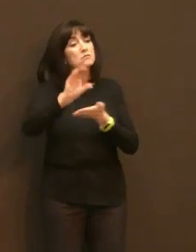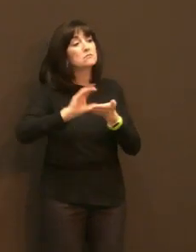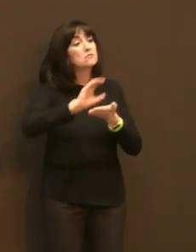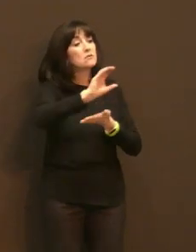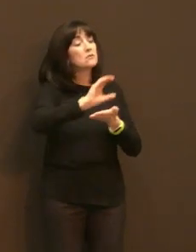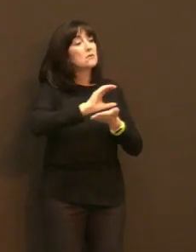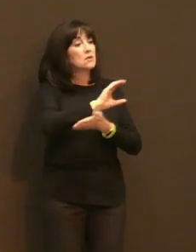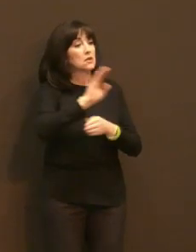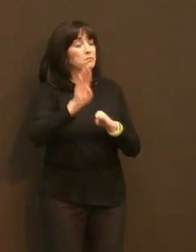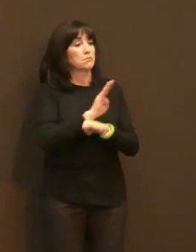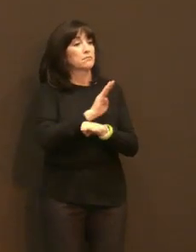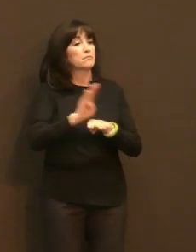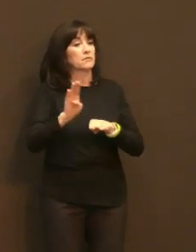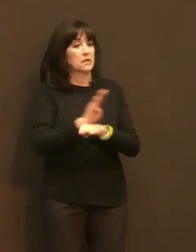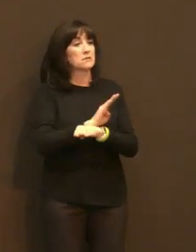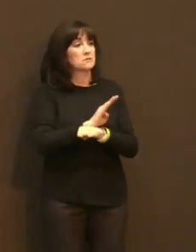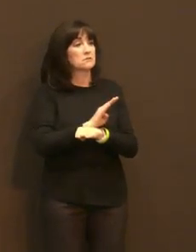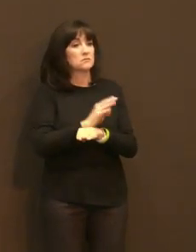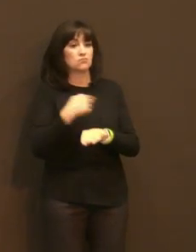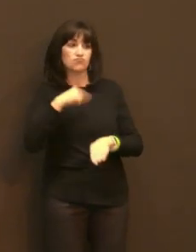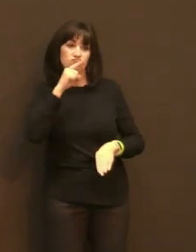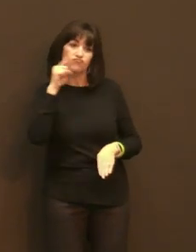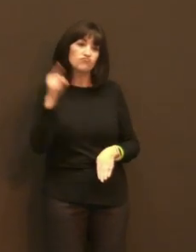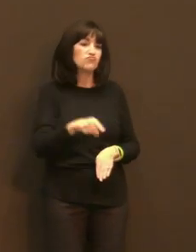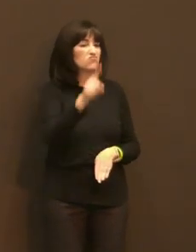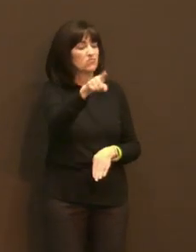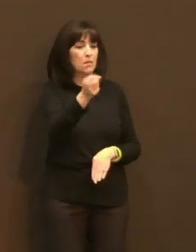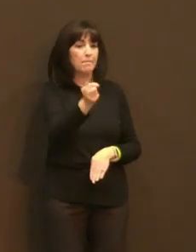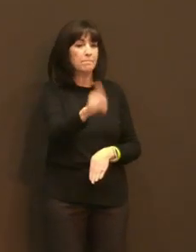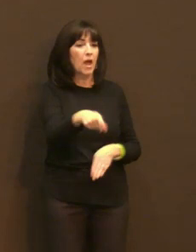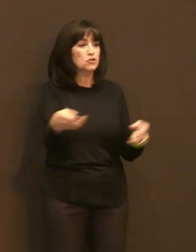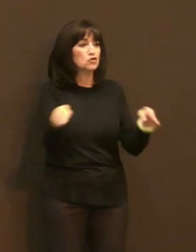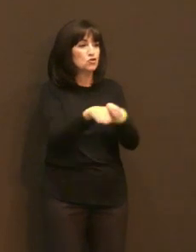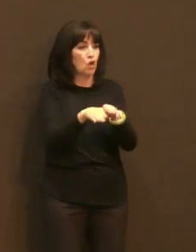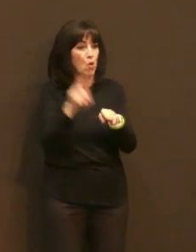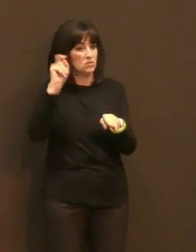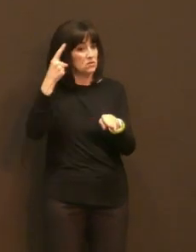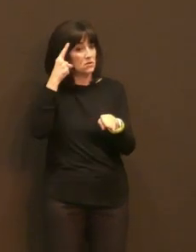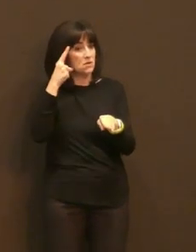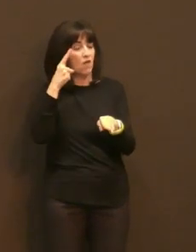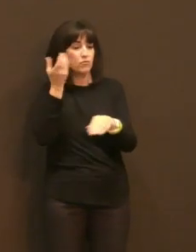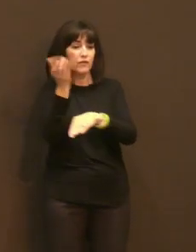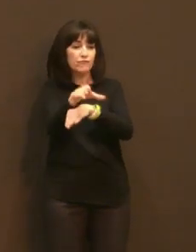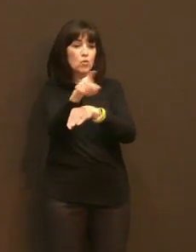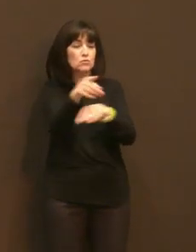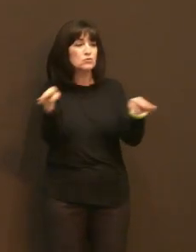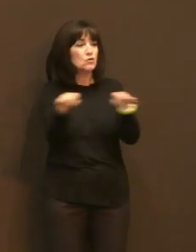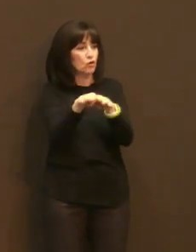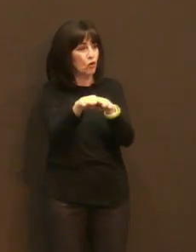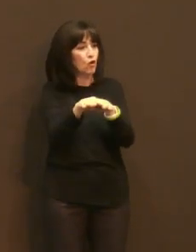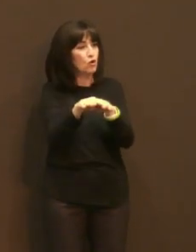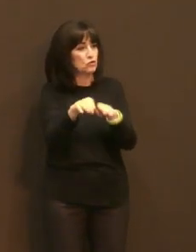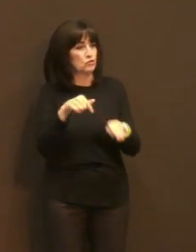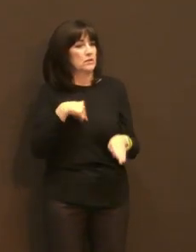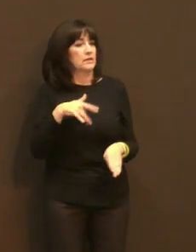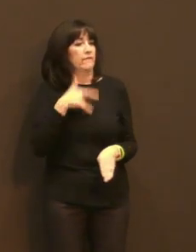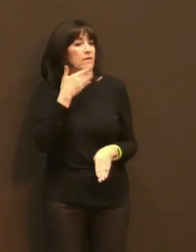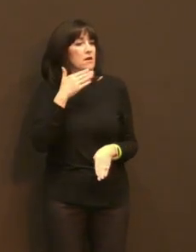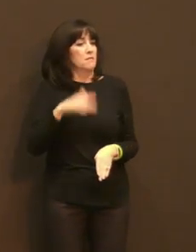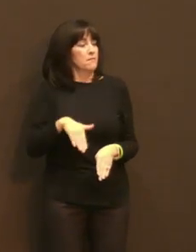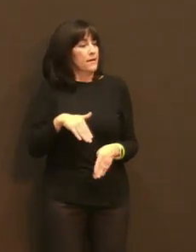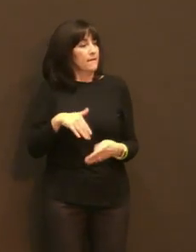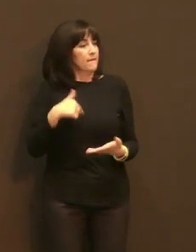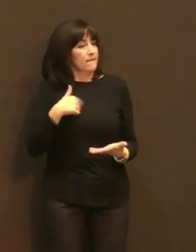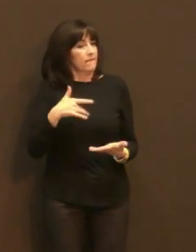we basically said, you got to close. Right. By government action, if you will. So we felt kind of very